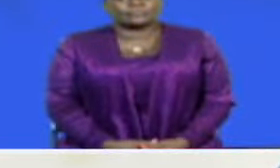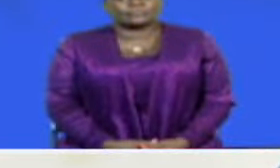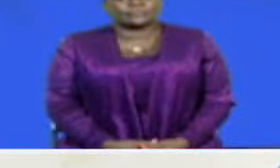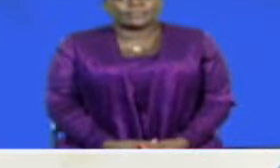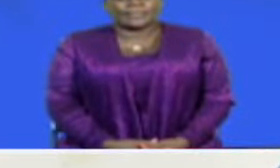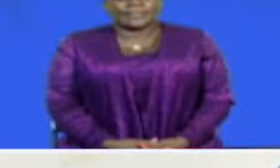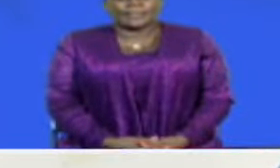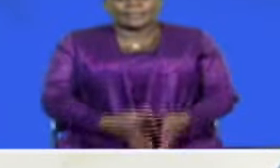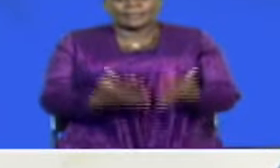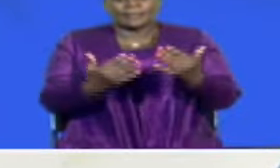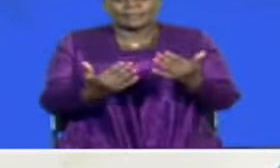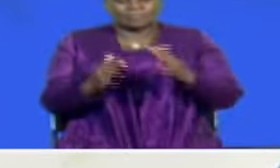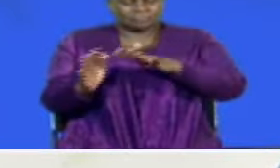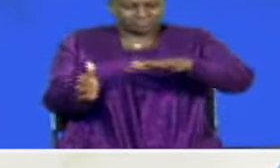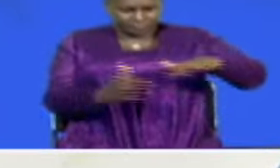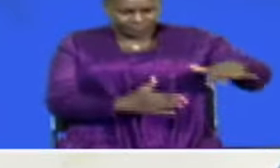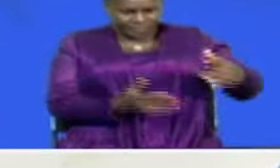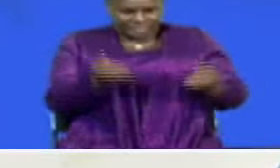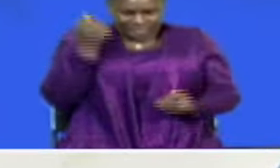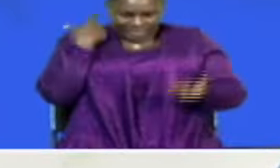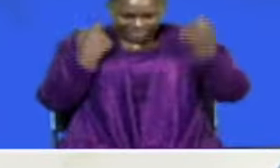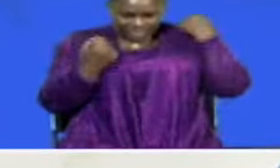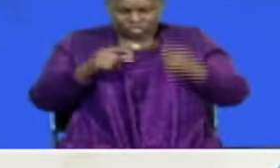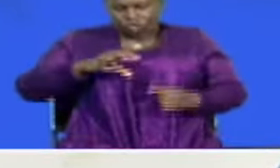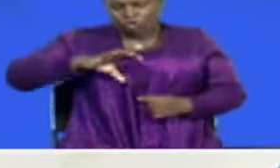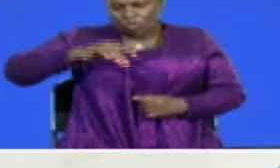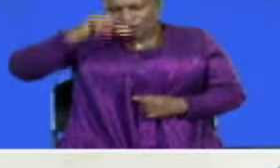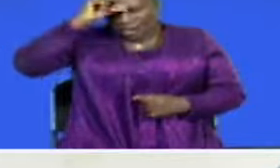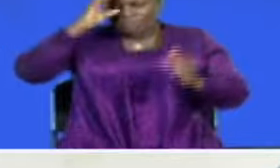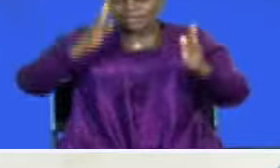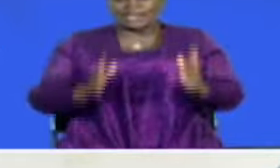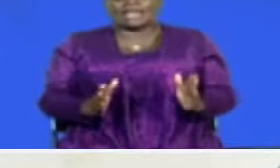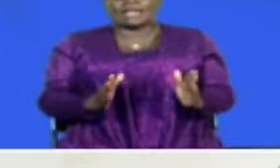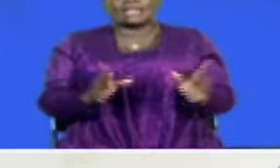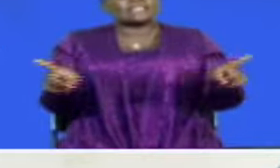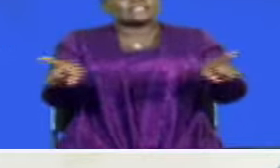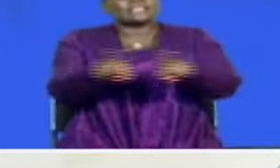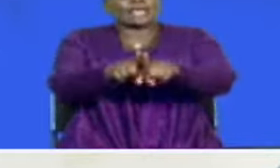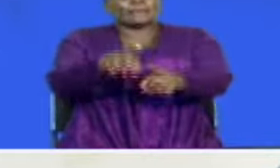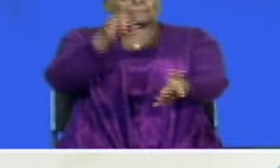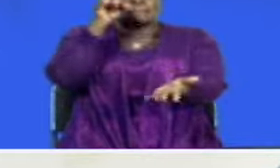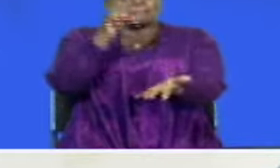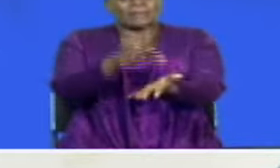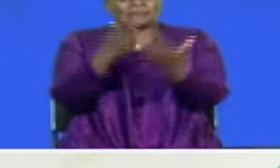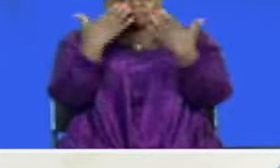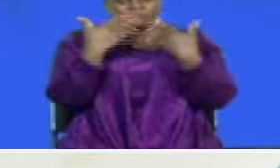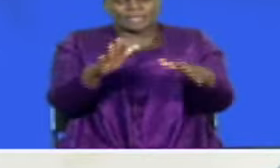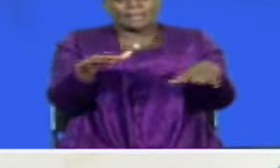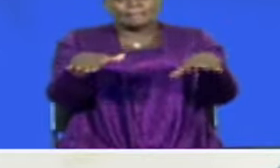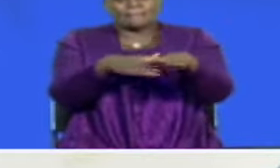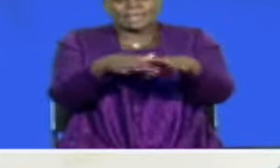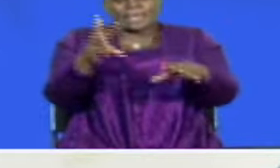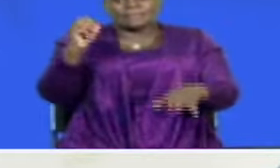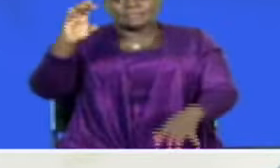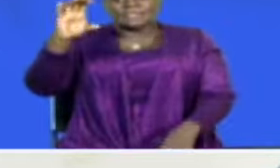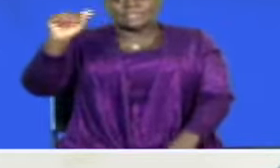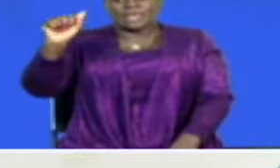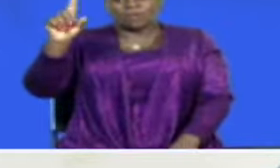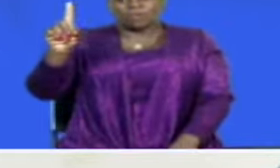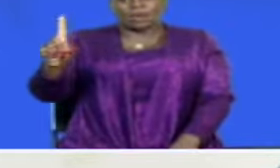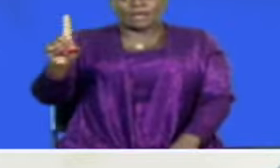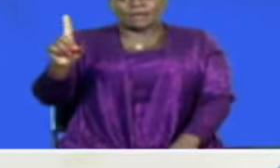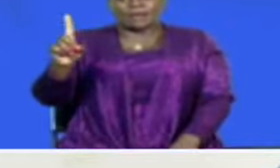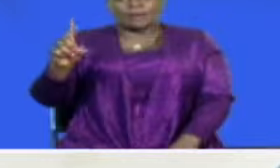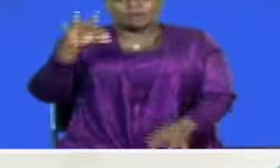All right, away from that, Kericho Governor Dr. Erick Mutai has been impeached because 31 of the members of the county assembly